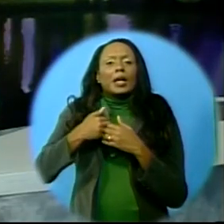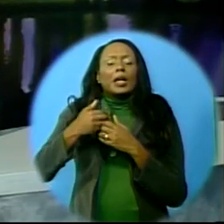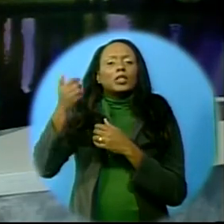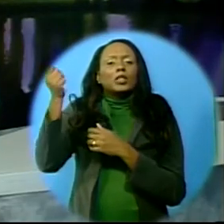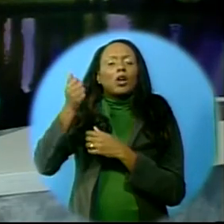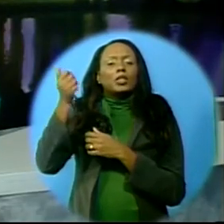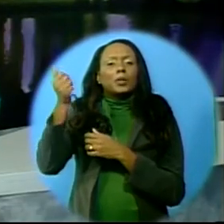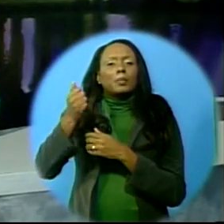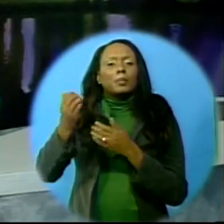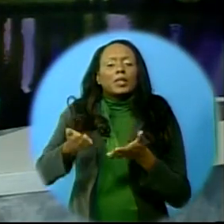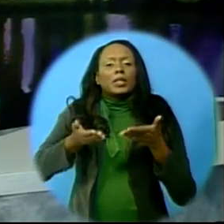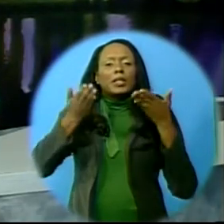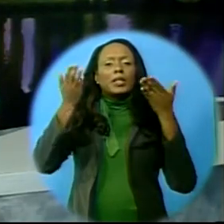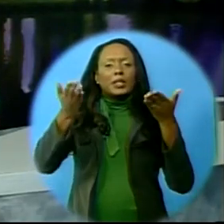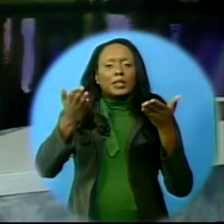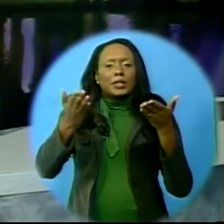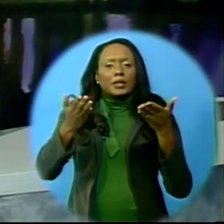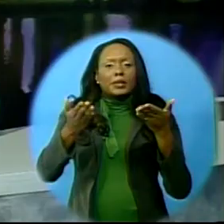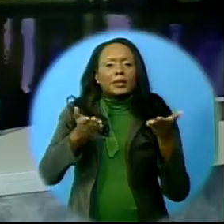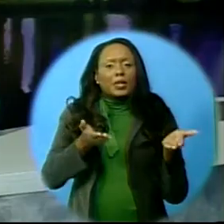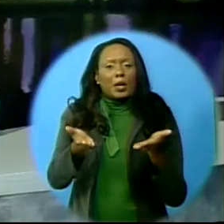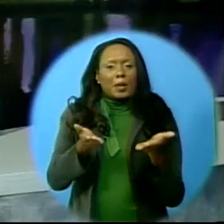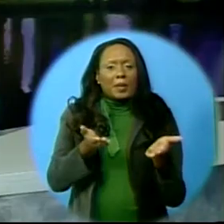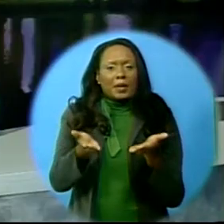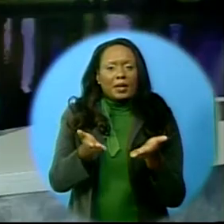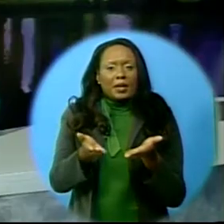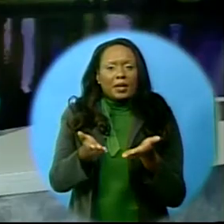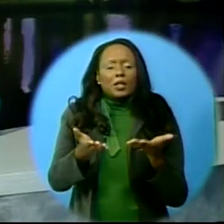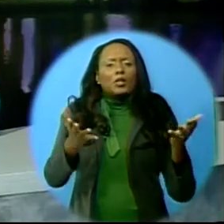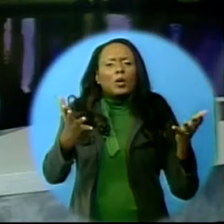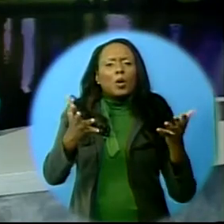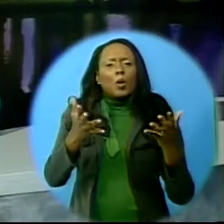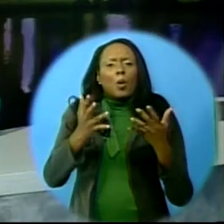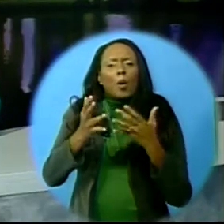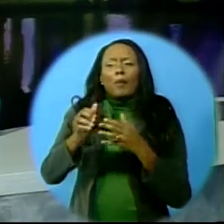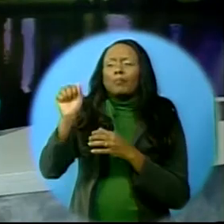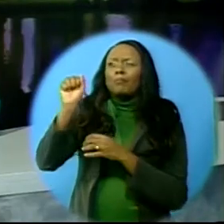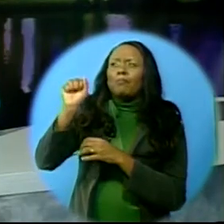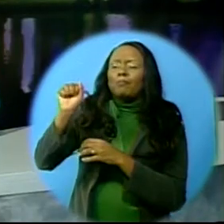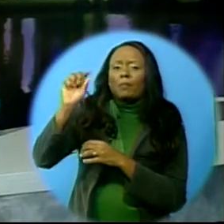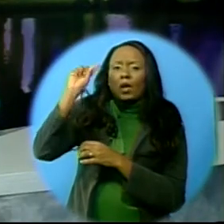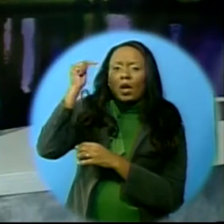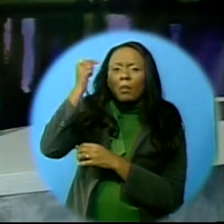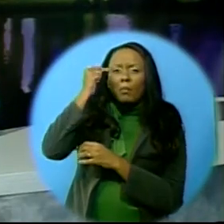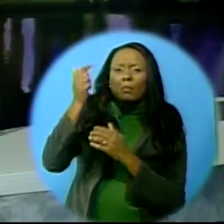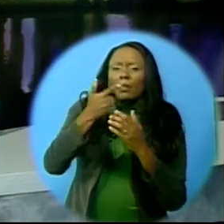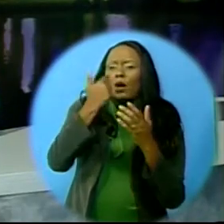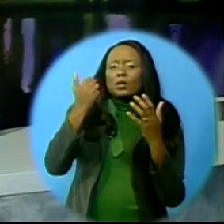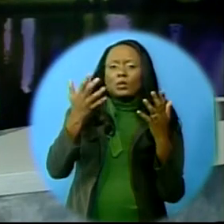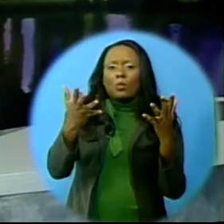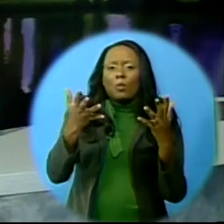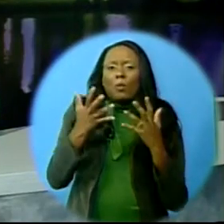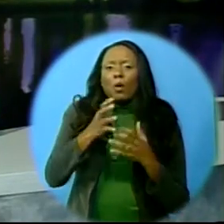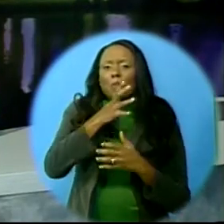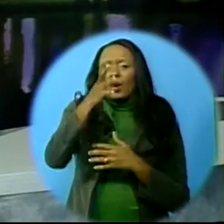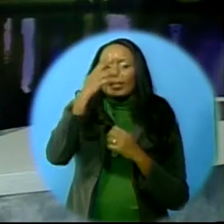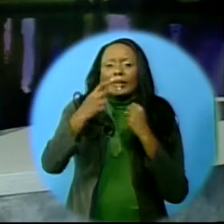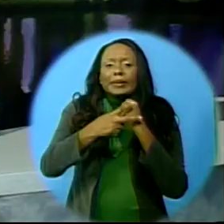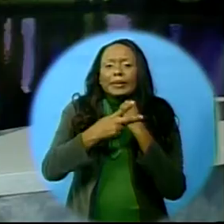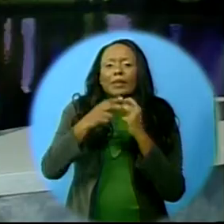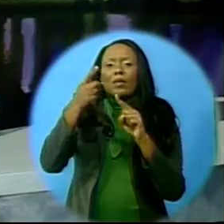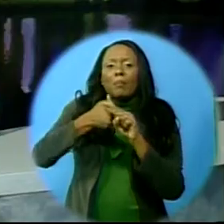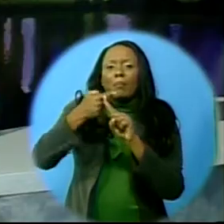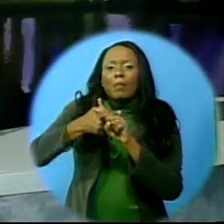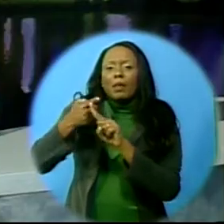Solidarity House. She says they intend to lobby government, saying such a plan will allow parents to save monthly towards